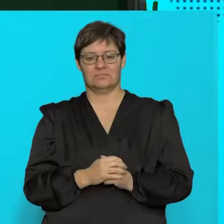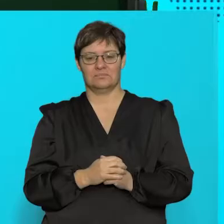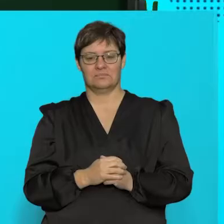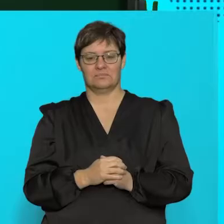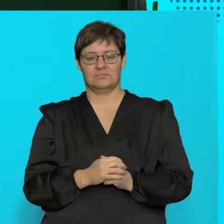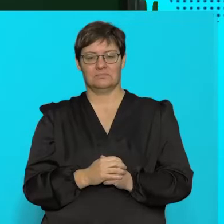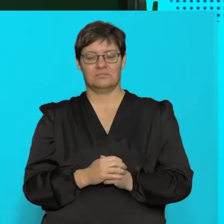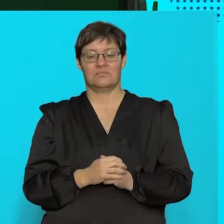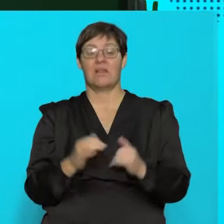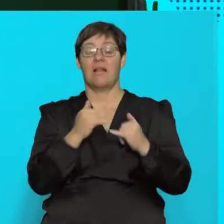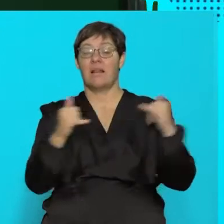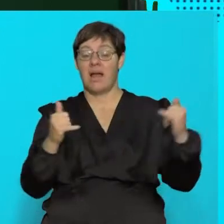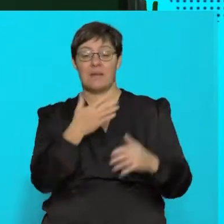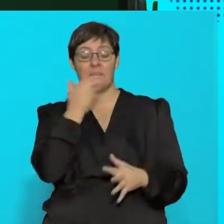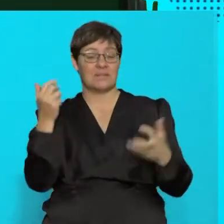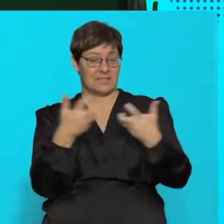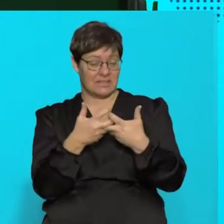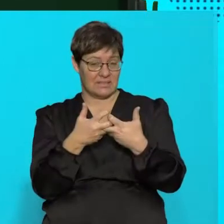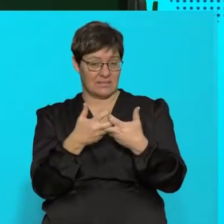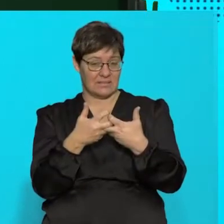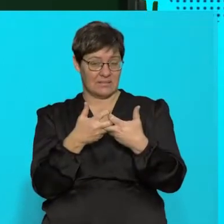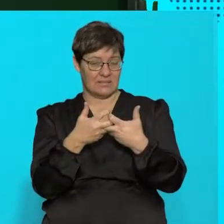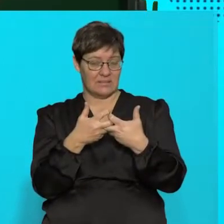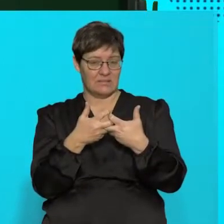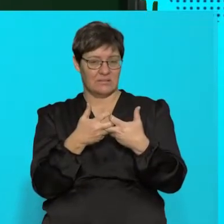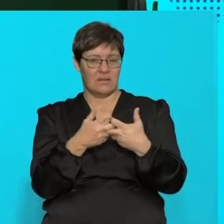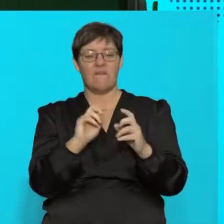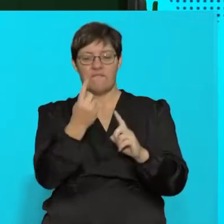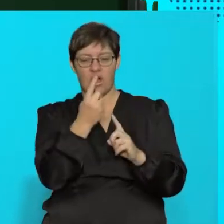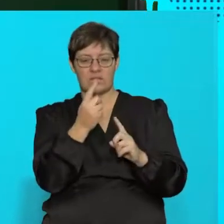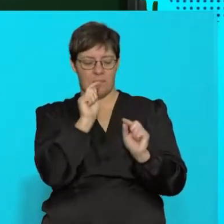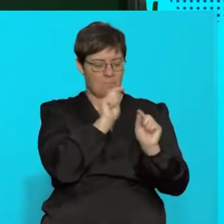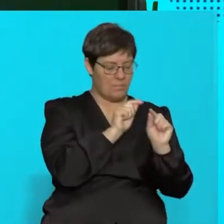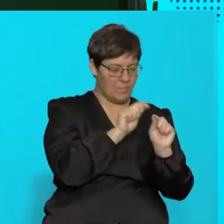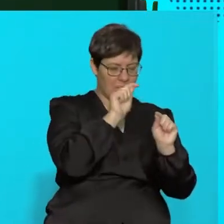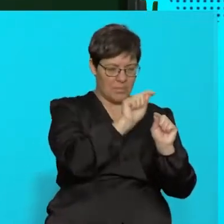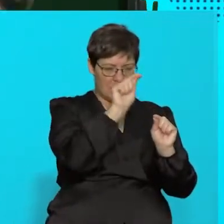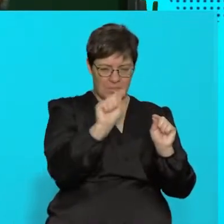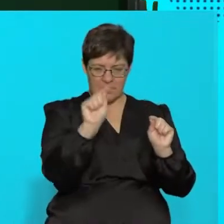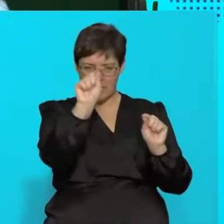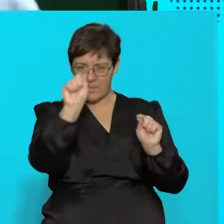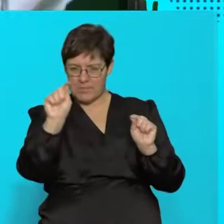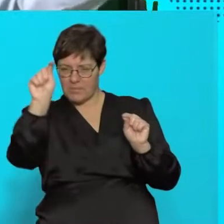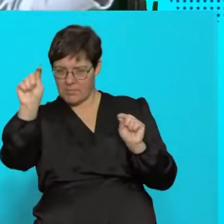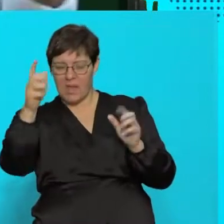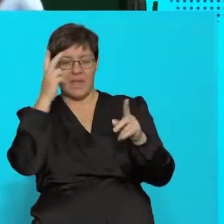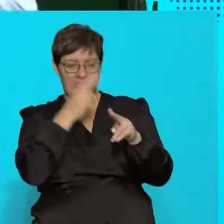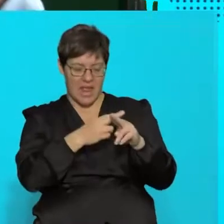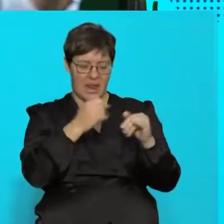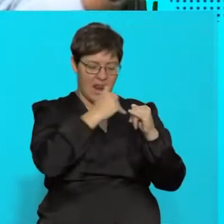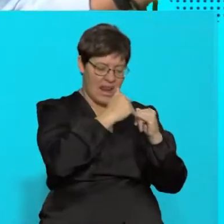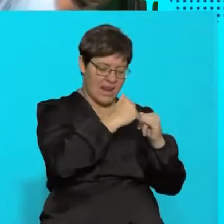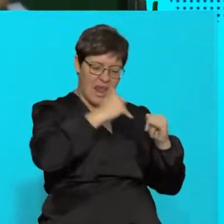Okay, fantastic. So the line of best fit, we draw our points on a scatter plot and we find